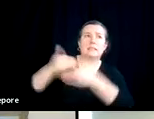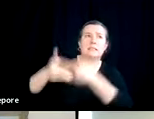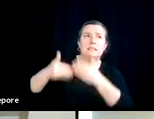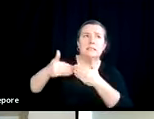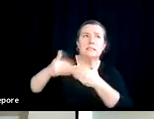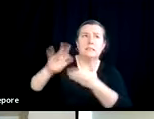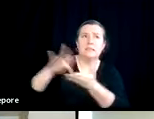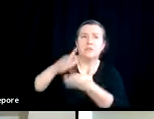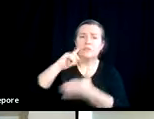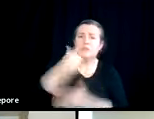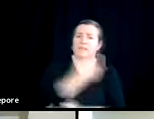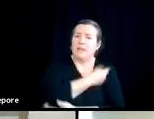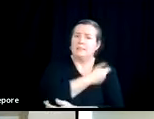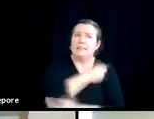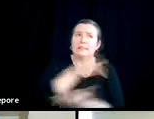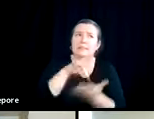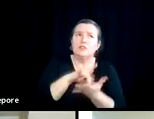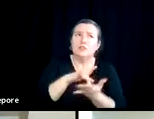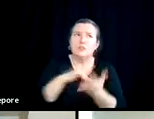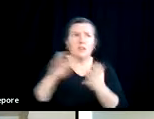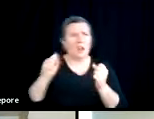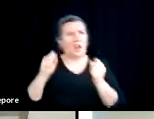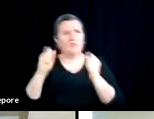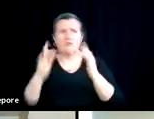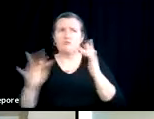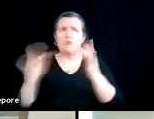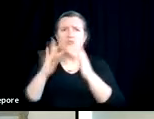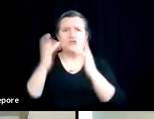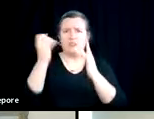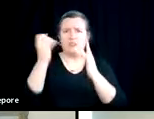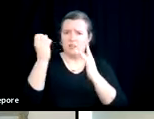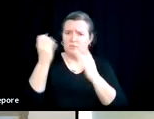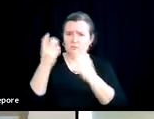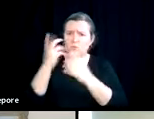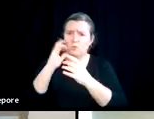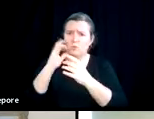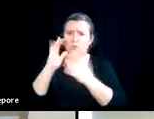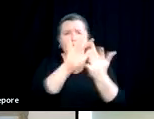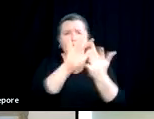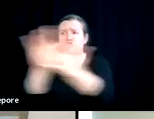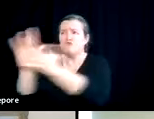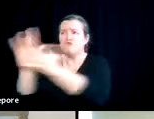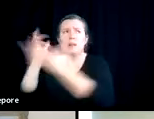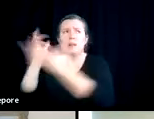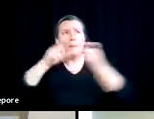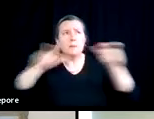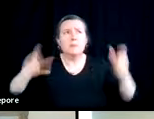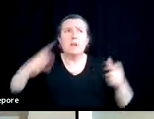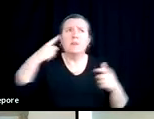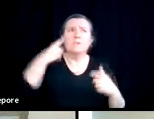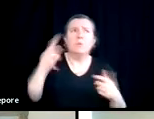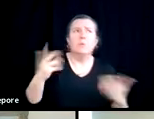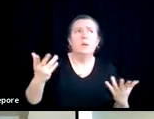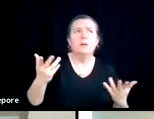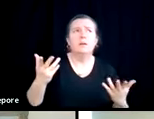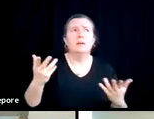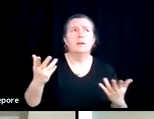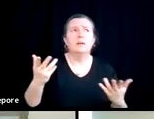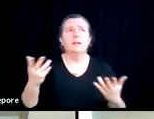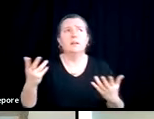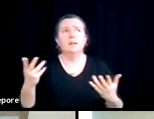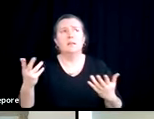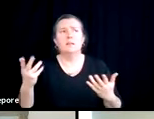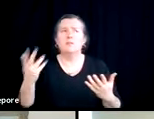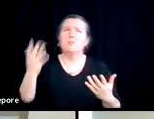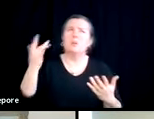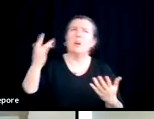people. For Colonel Callahan, is there any reason or theories why traffic fatalities were up last year